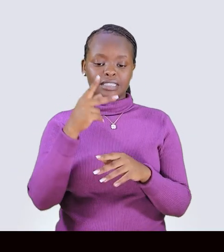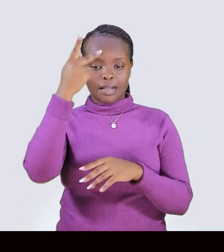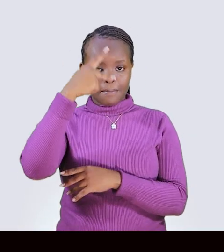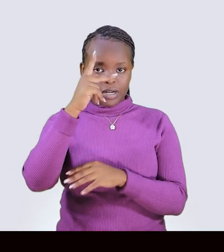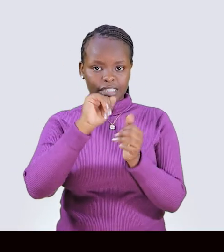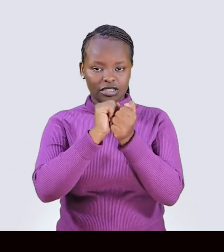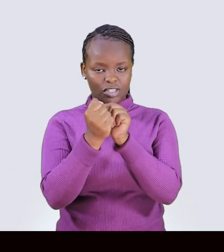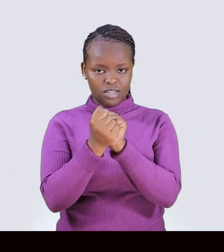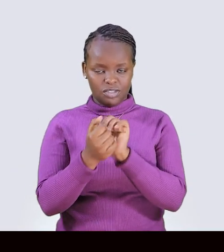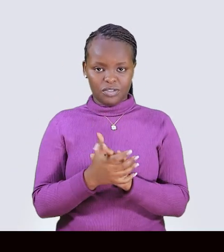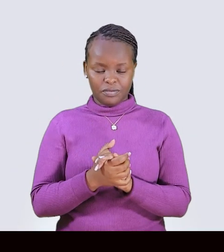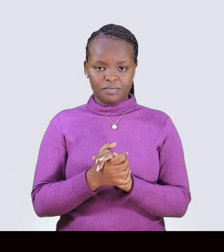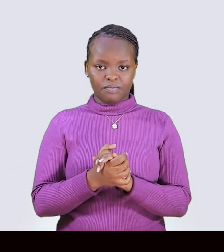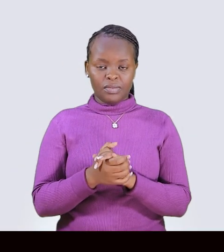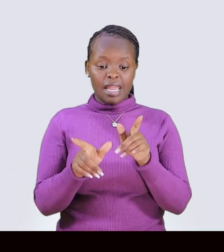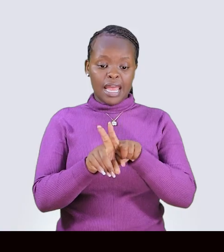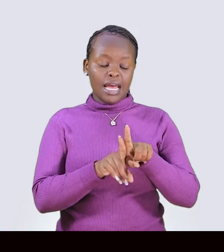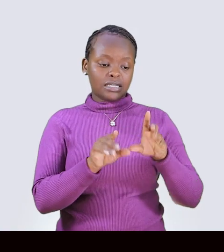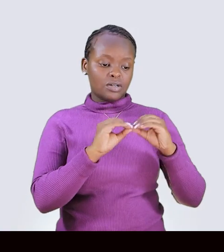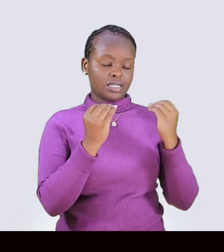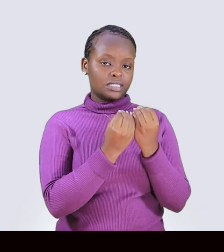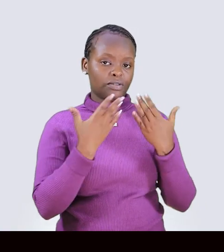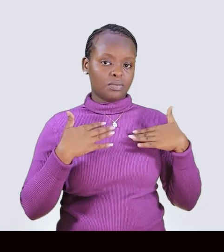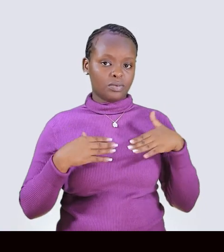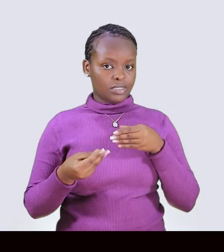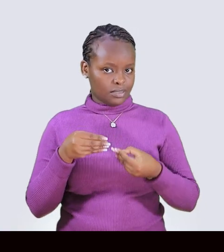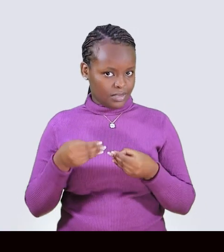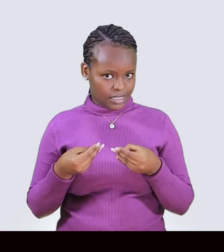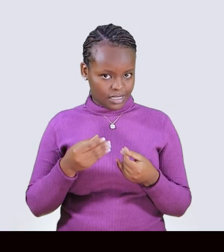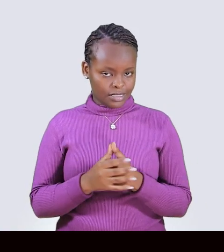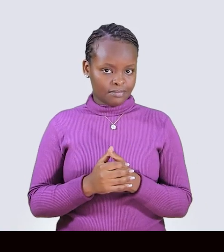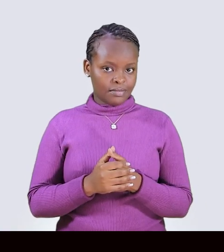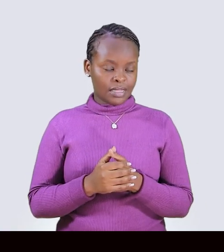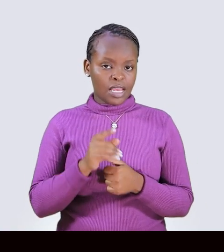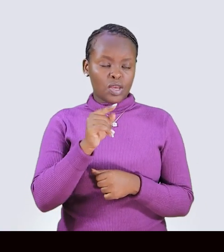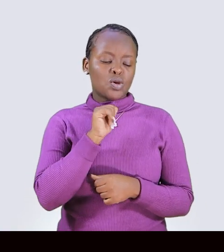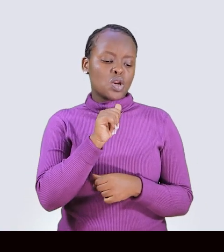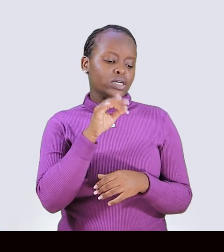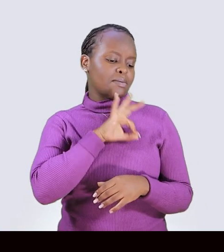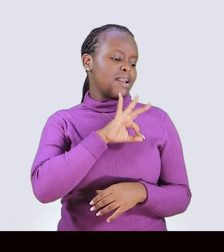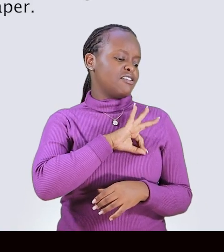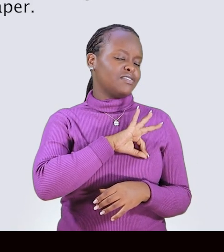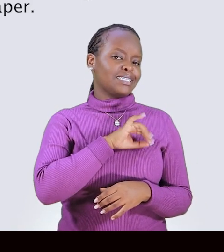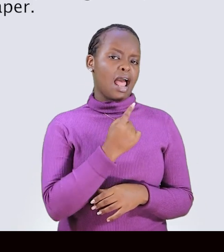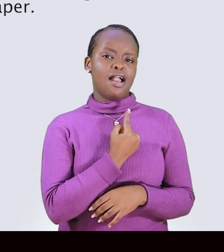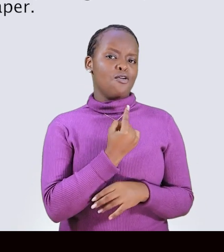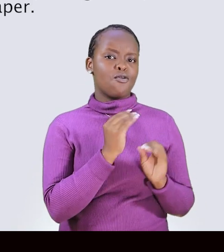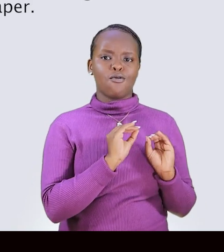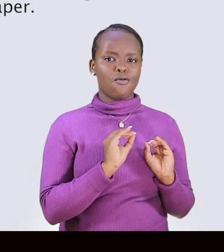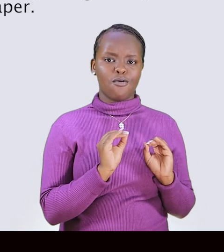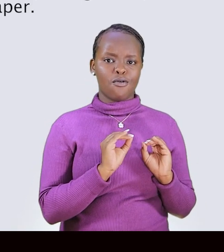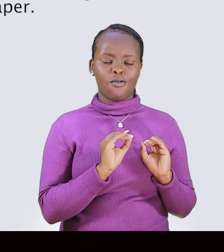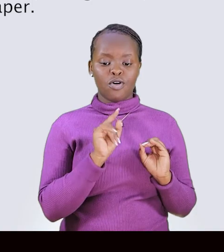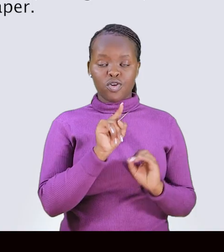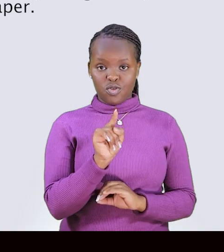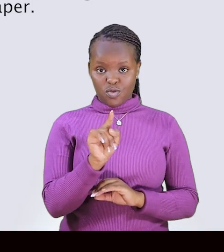change. As organizations of persons with disabilities, you're not just beneficiaries of these commitments.